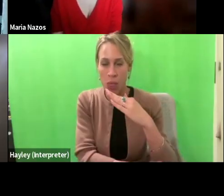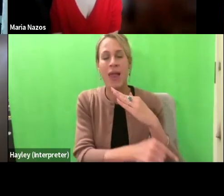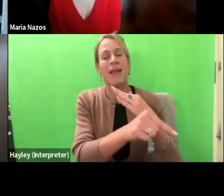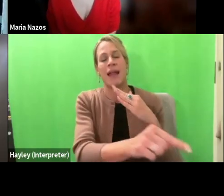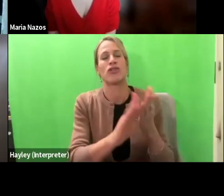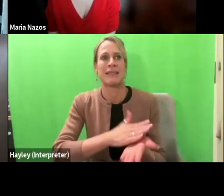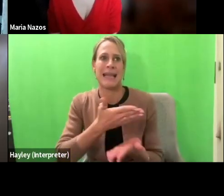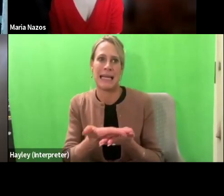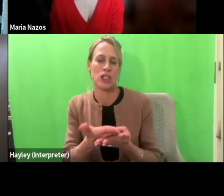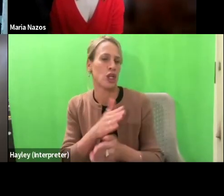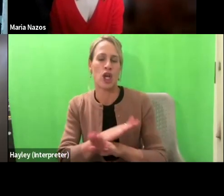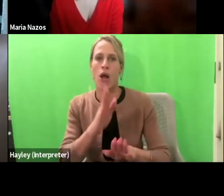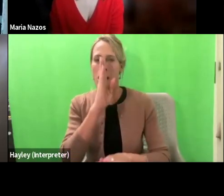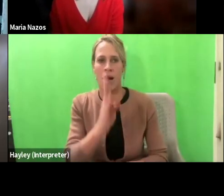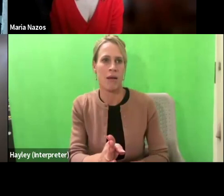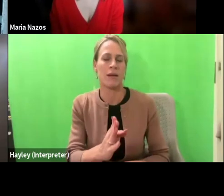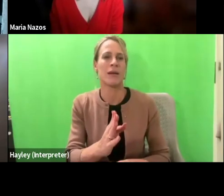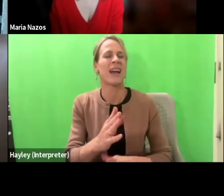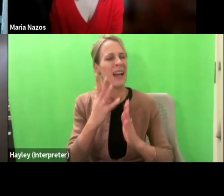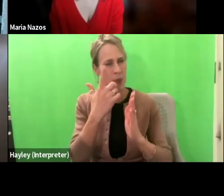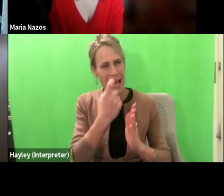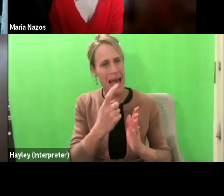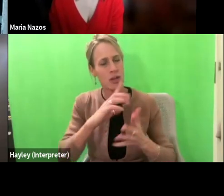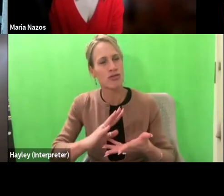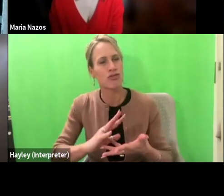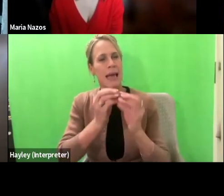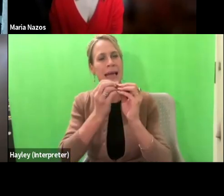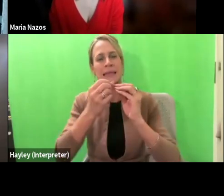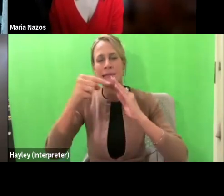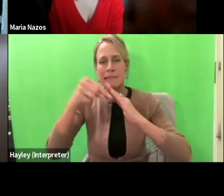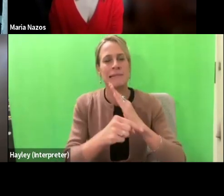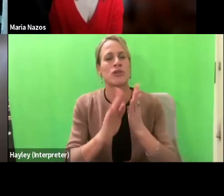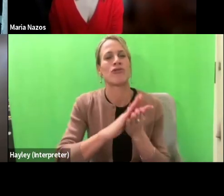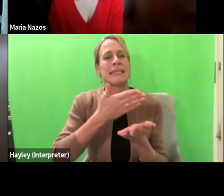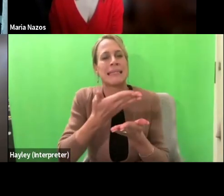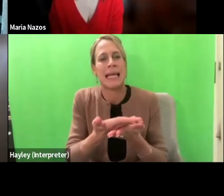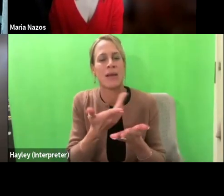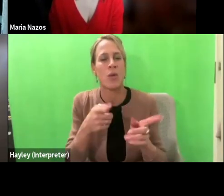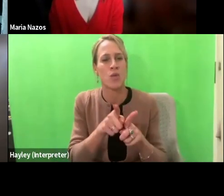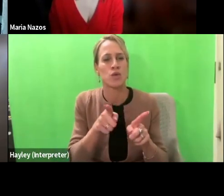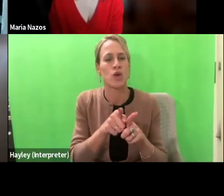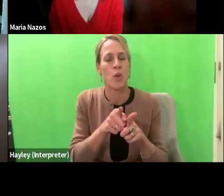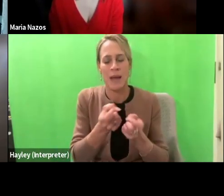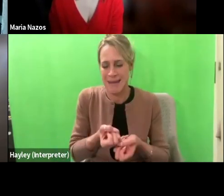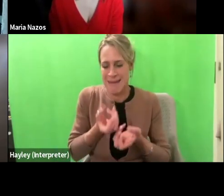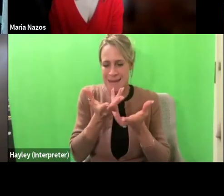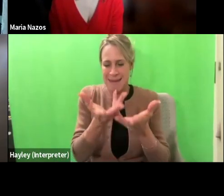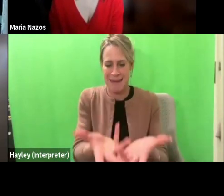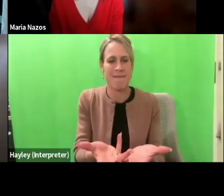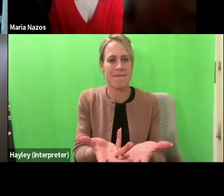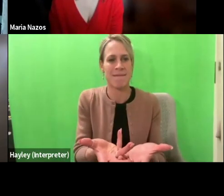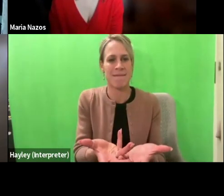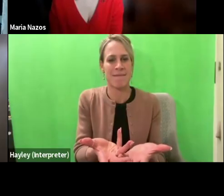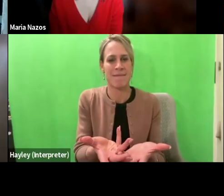translation and try to, in a way, also give, translate,